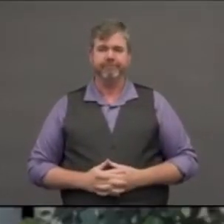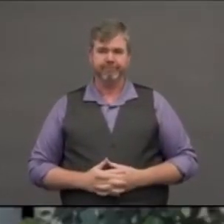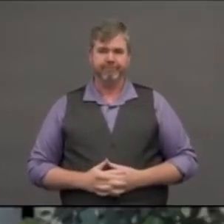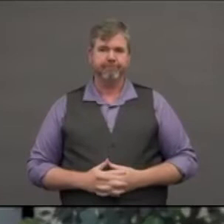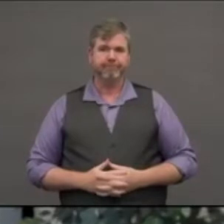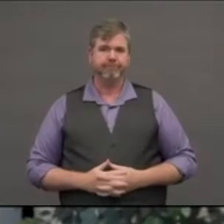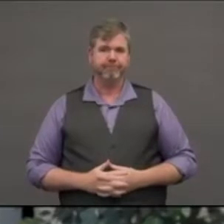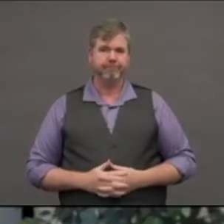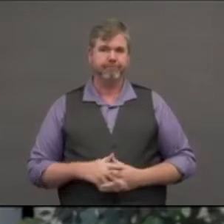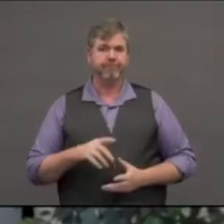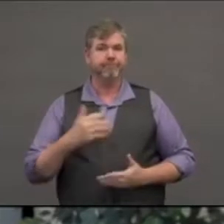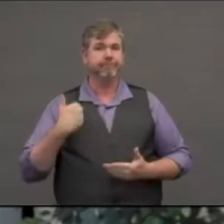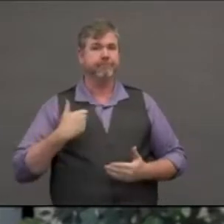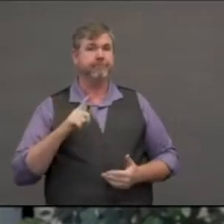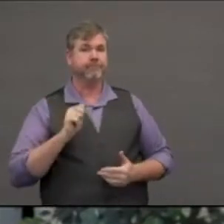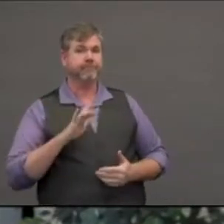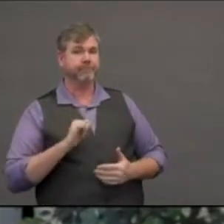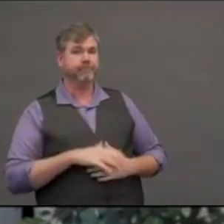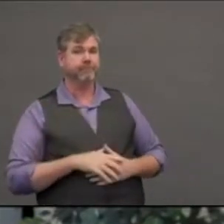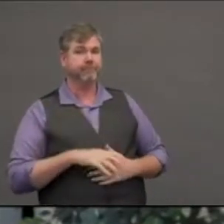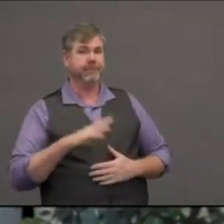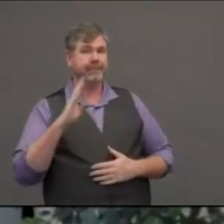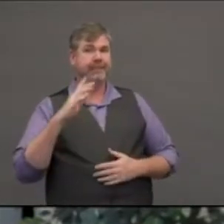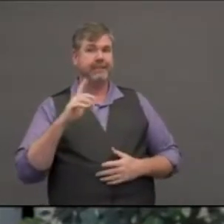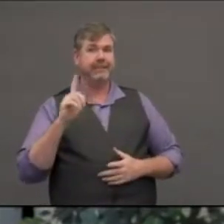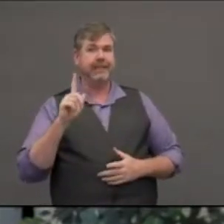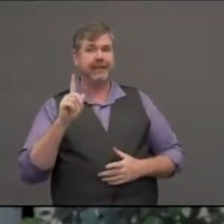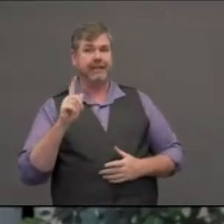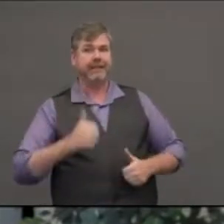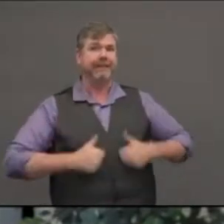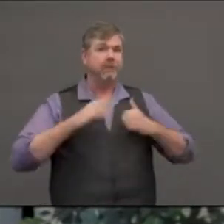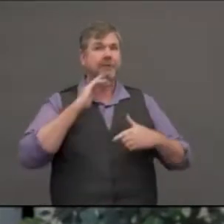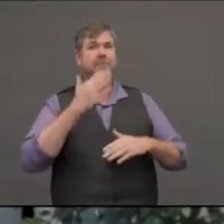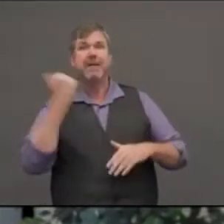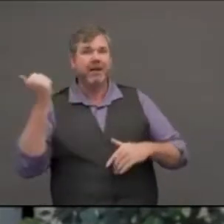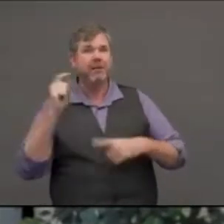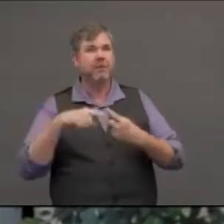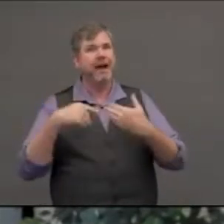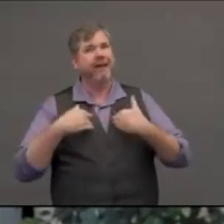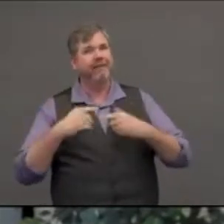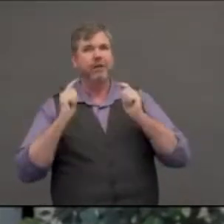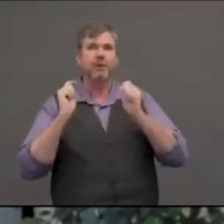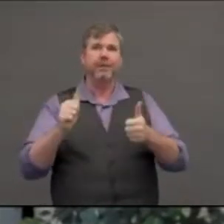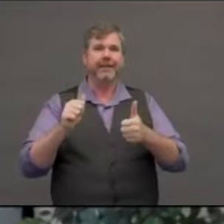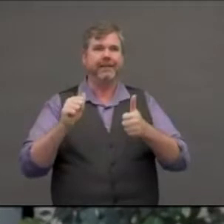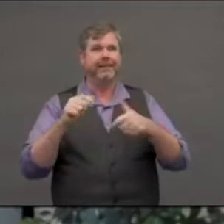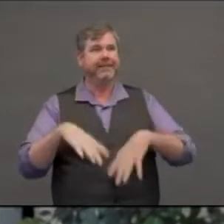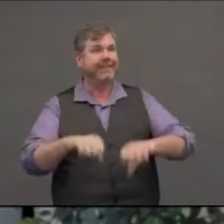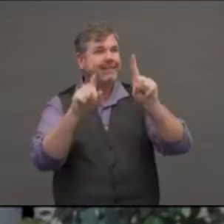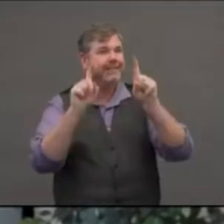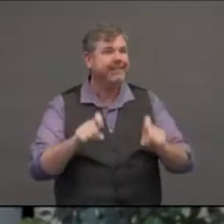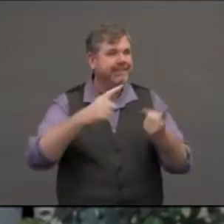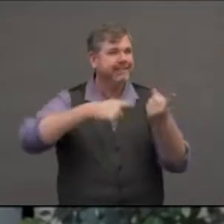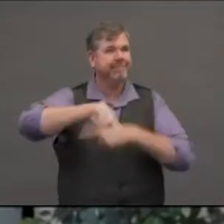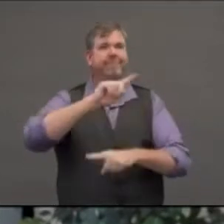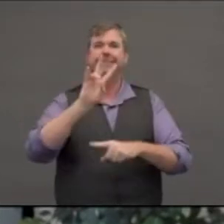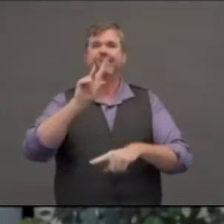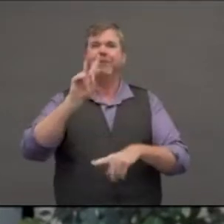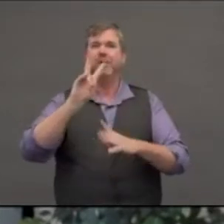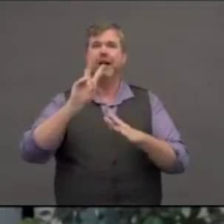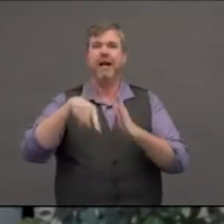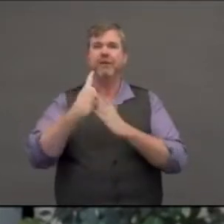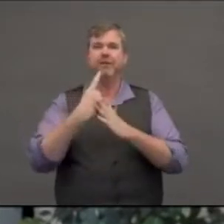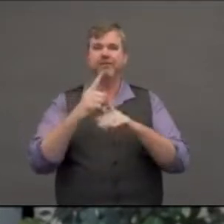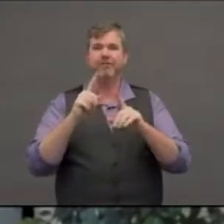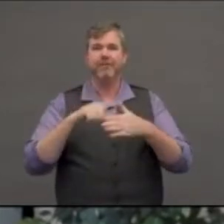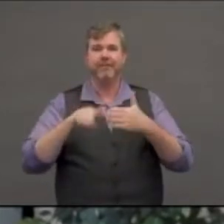so much better when we do get rapid testing. Oh, yes. This question coming into us this week, have there been